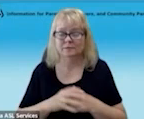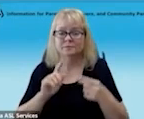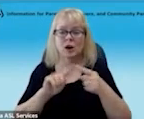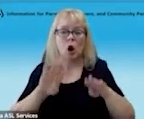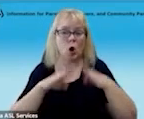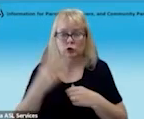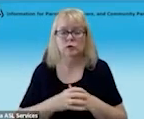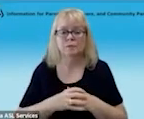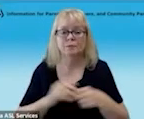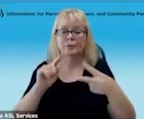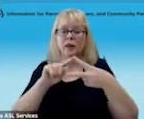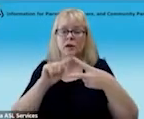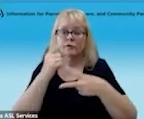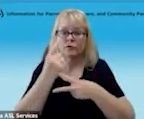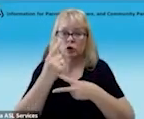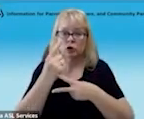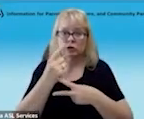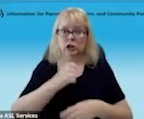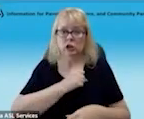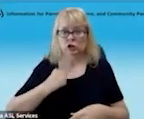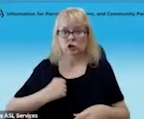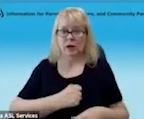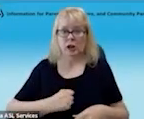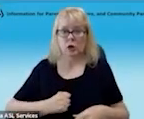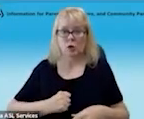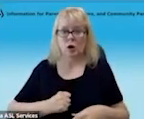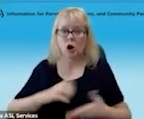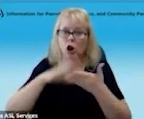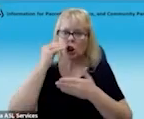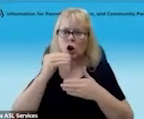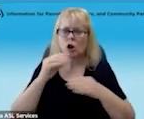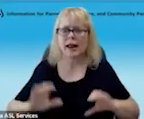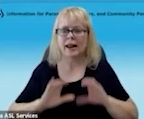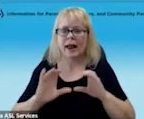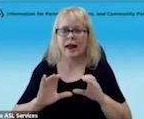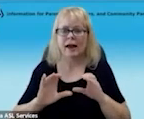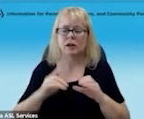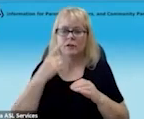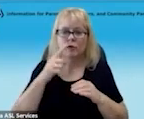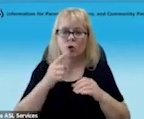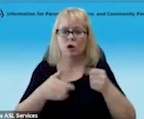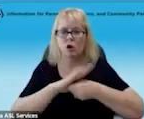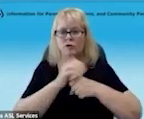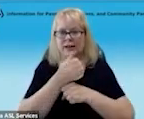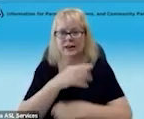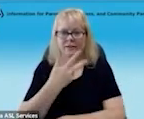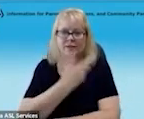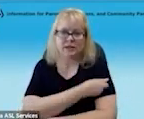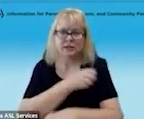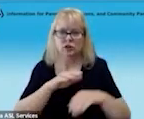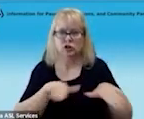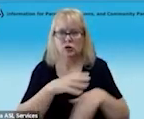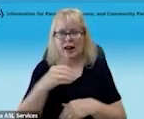regularly. Today's agenda includes opening remarks, two panels. Panel one, be